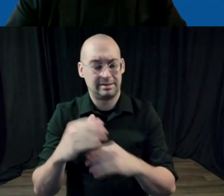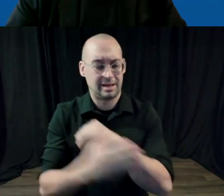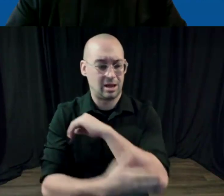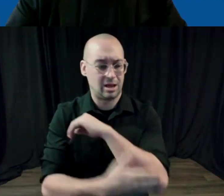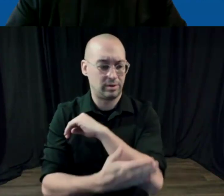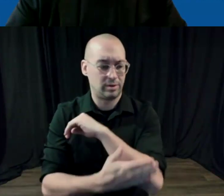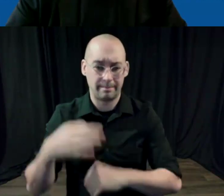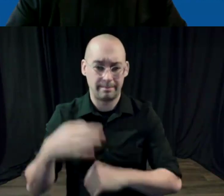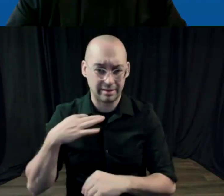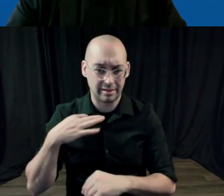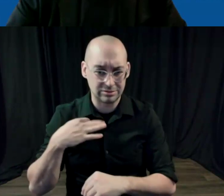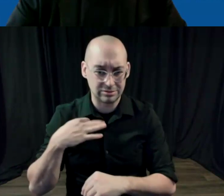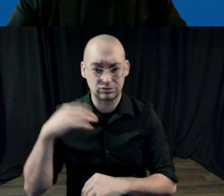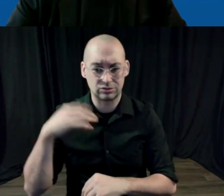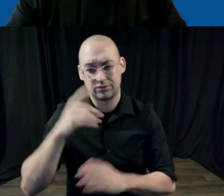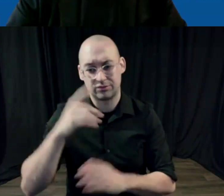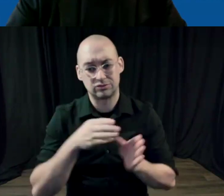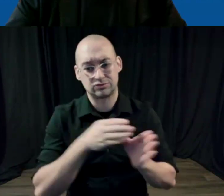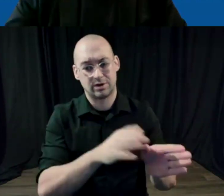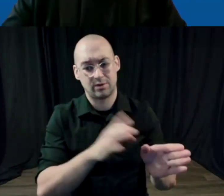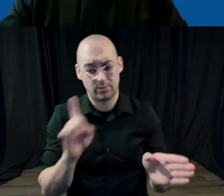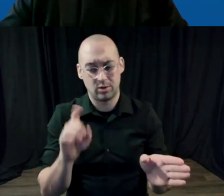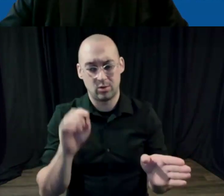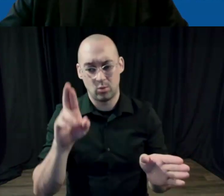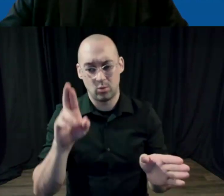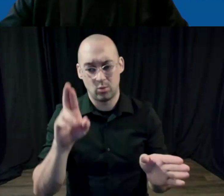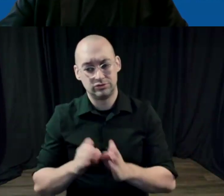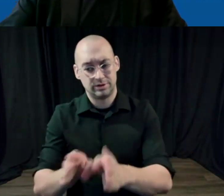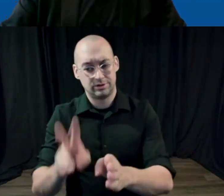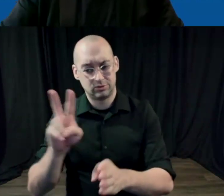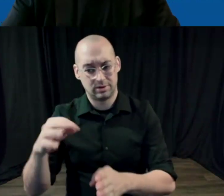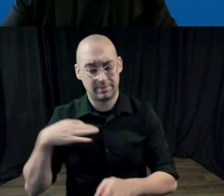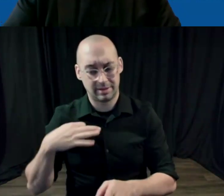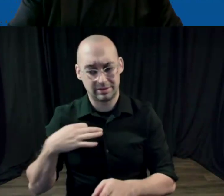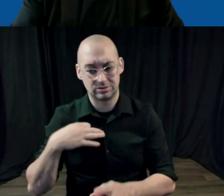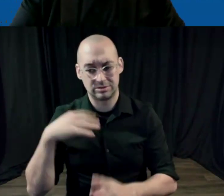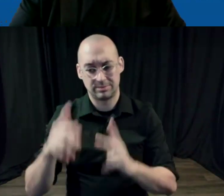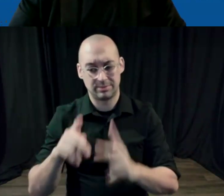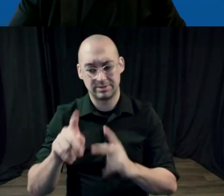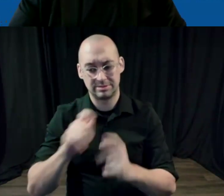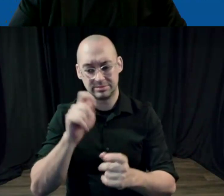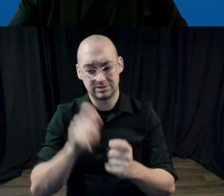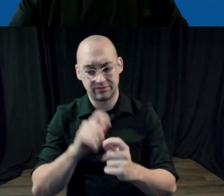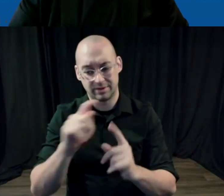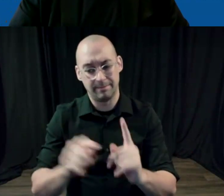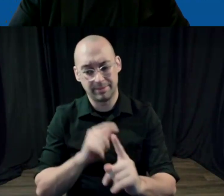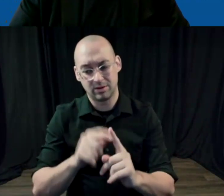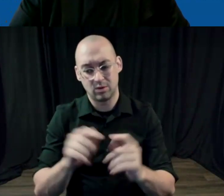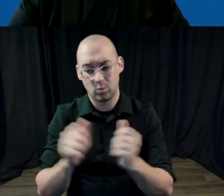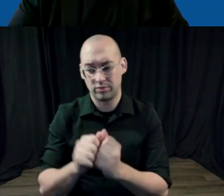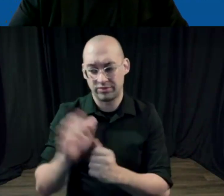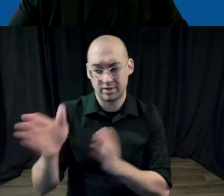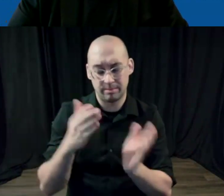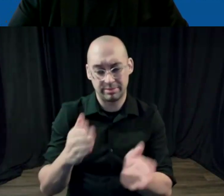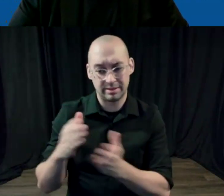applications for track 1 or the track 2 applications for folks to be pretty specific about what their plans and intentions